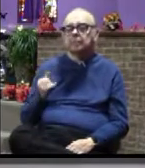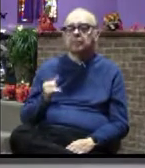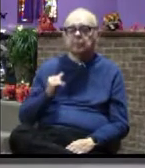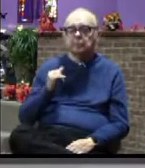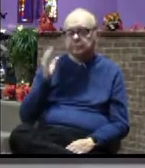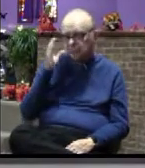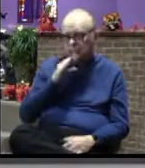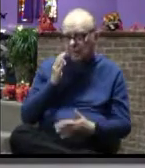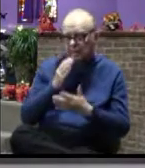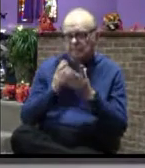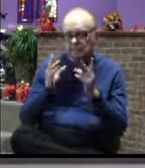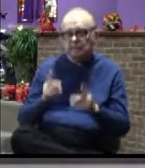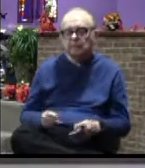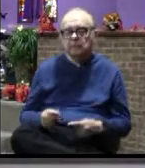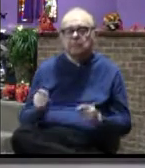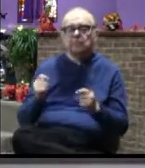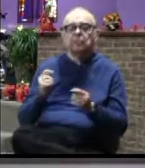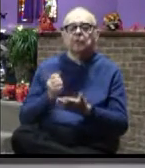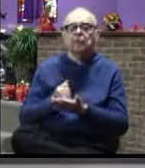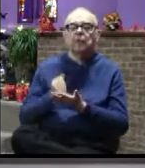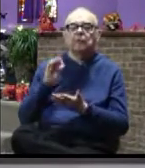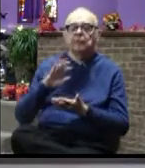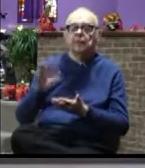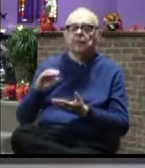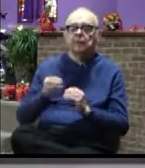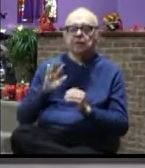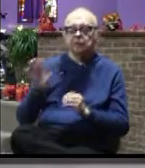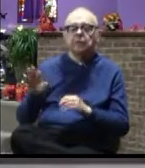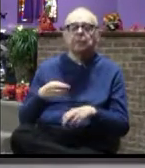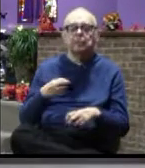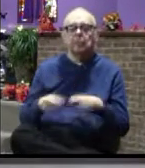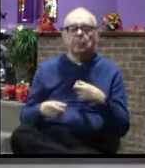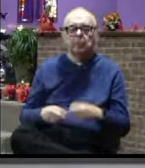because they're looking for someone to try to help fix the problem